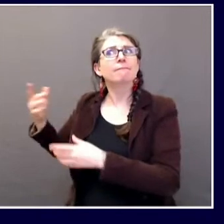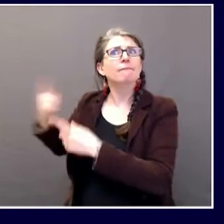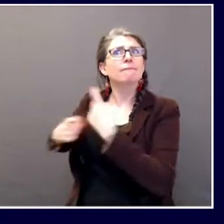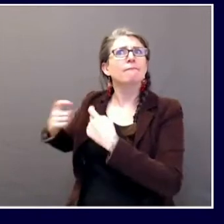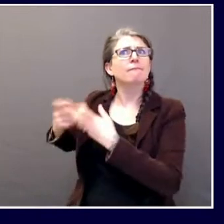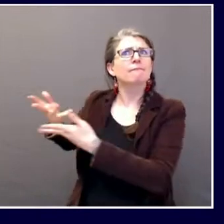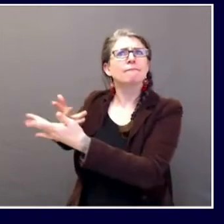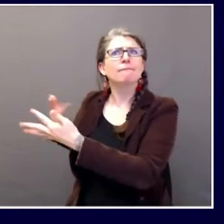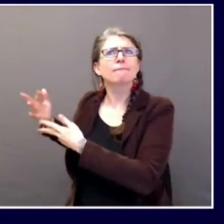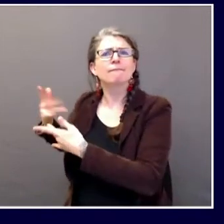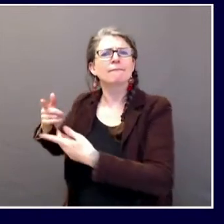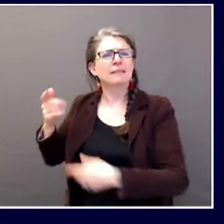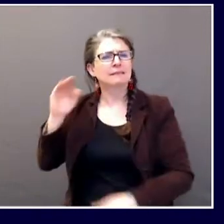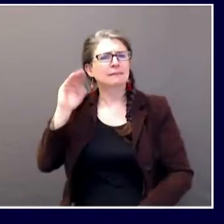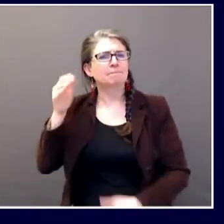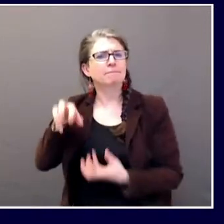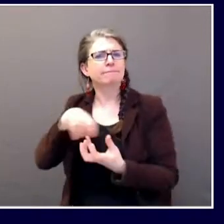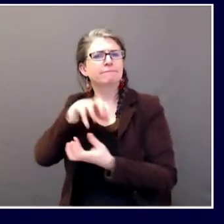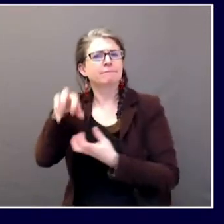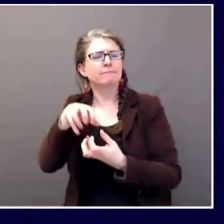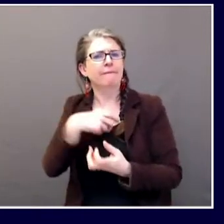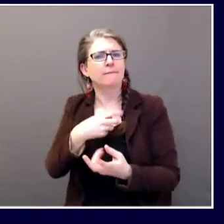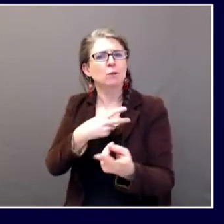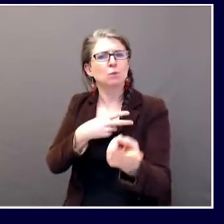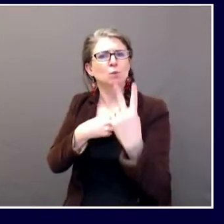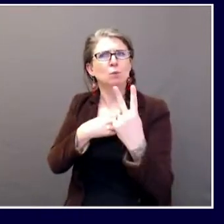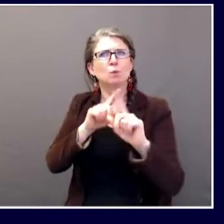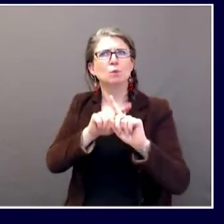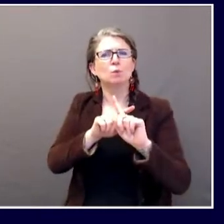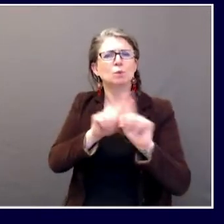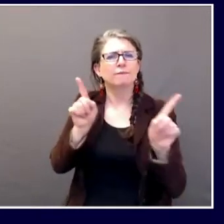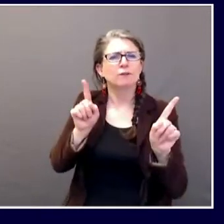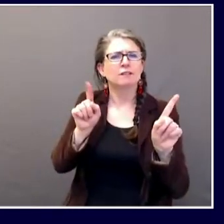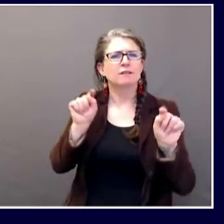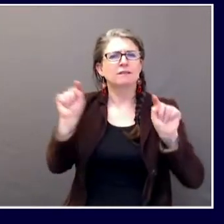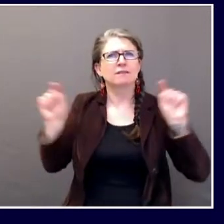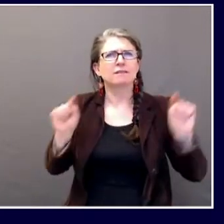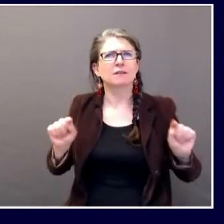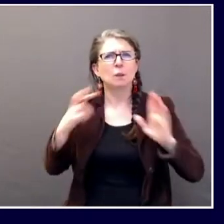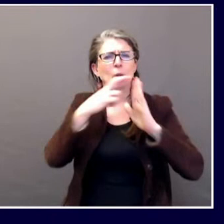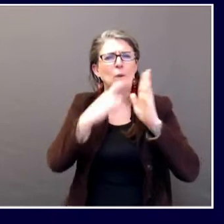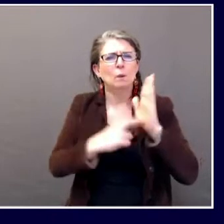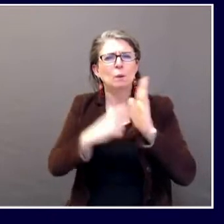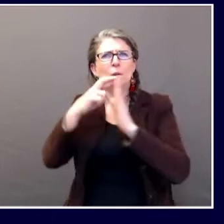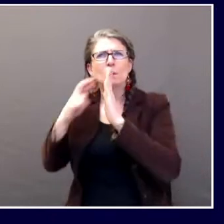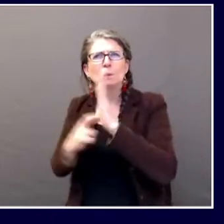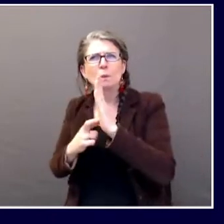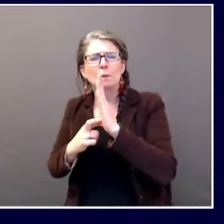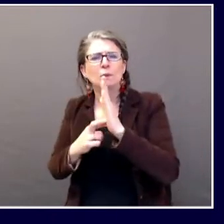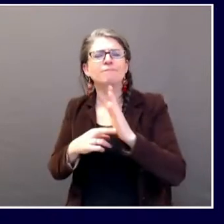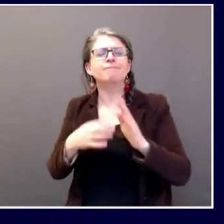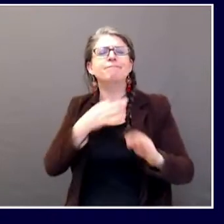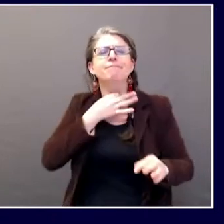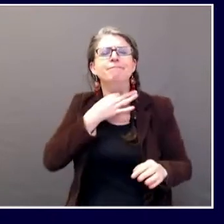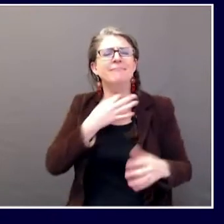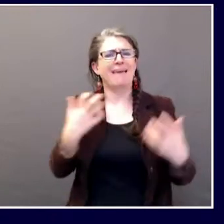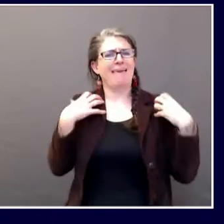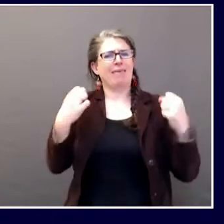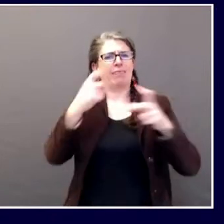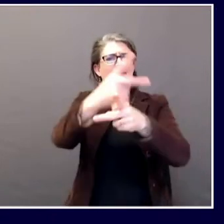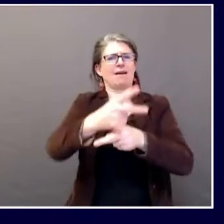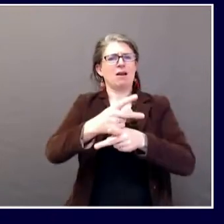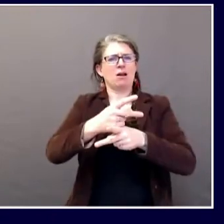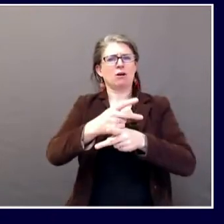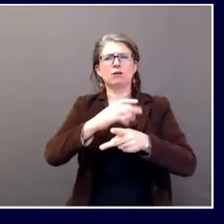about the different standards and the different rules for different healthcare organizations. So, Maine Health